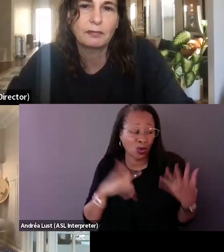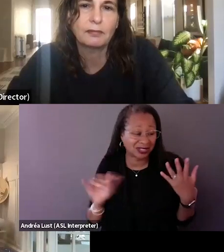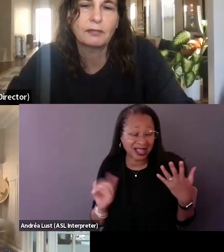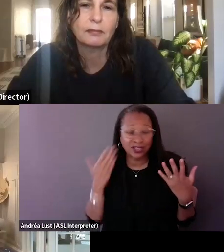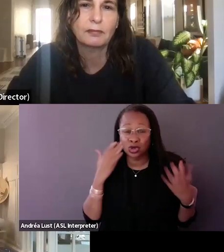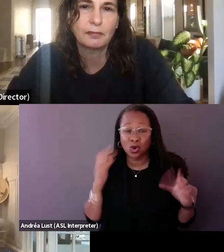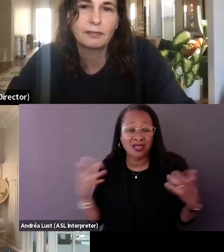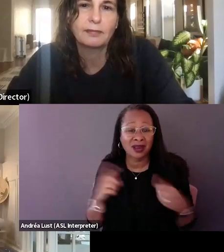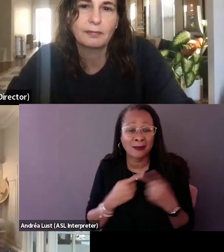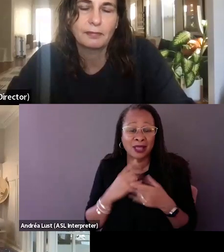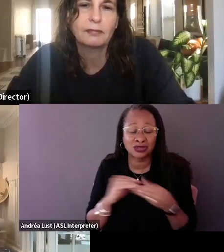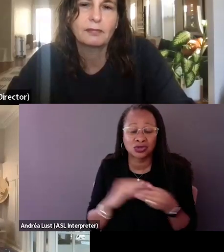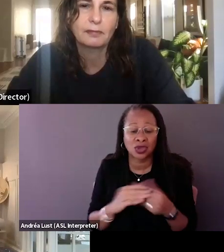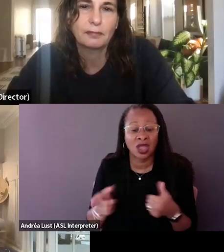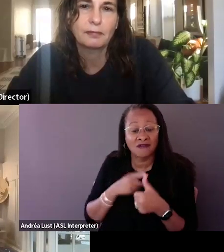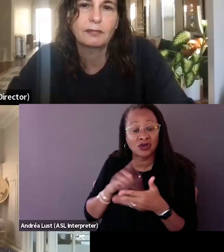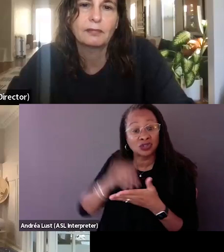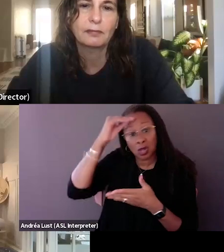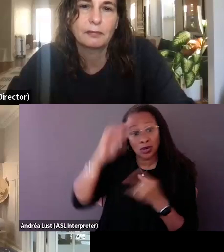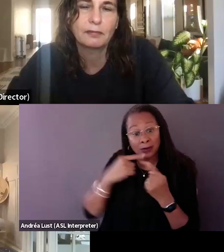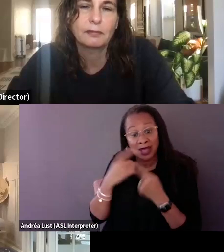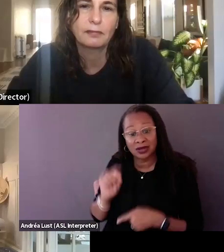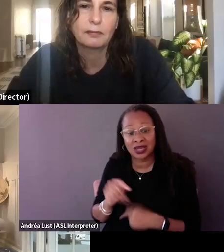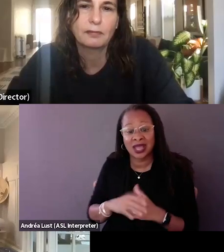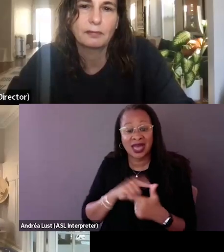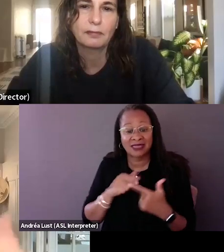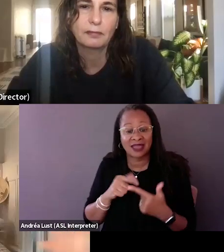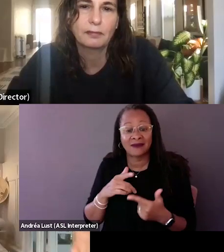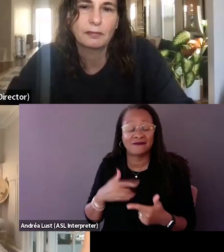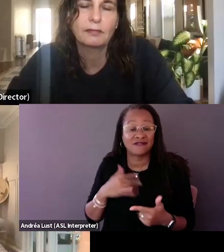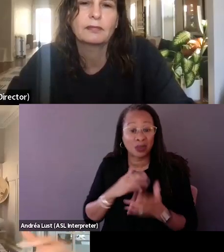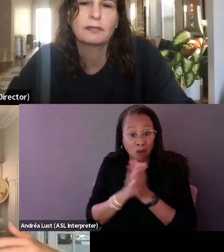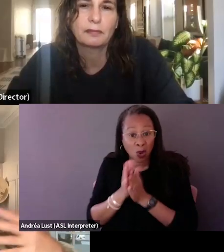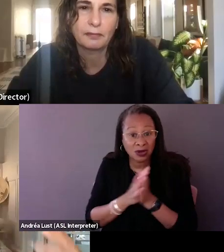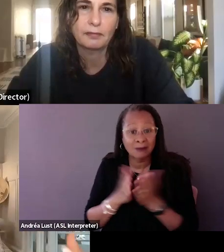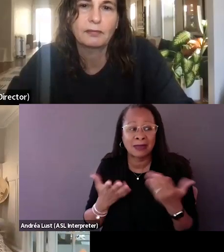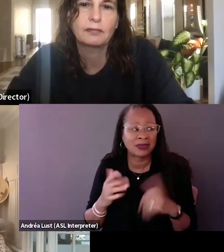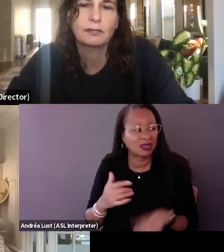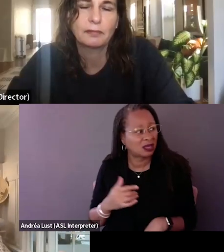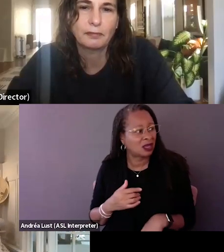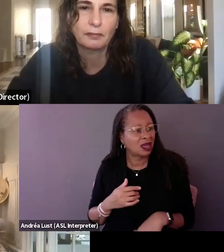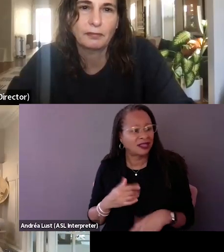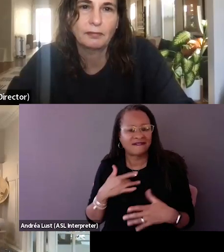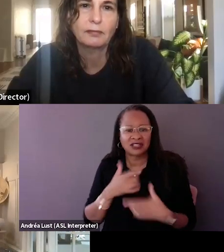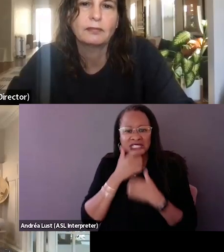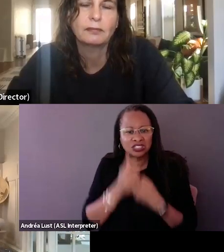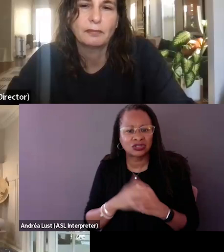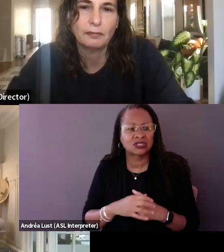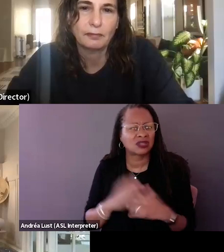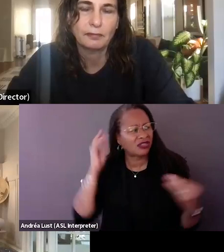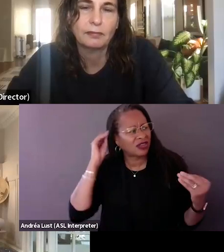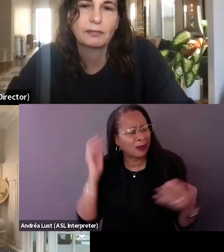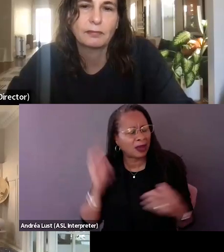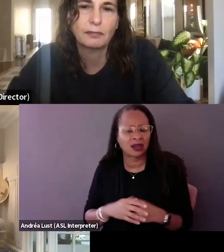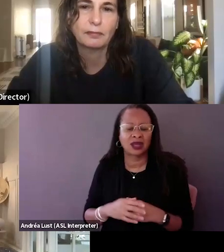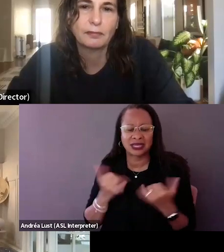story. So first, learning about it, and then people are motivated after the film. Maybe there's an interest, right? So now you